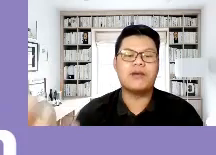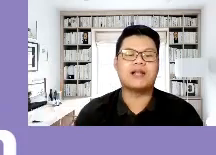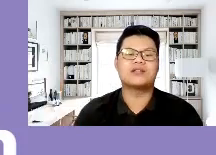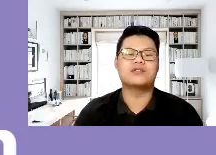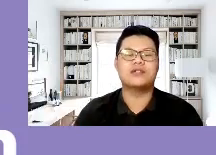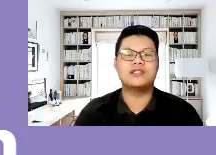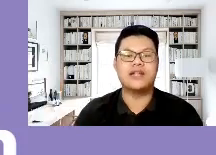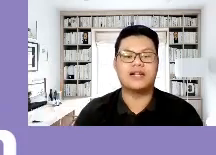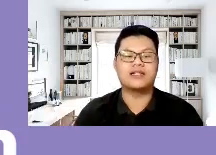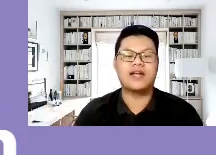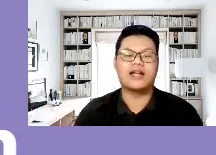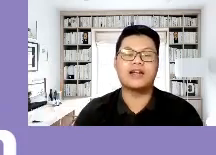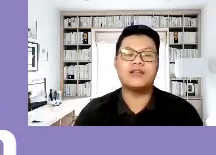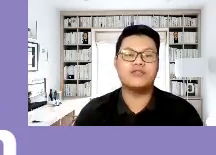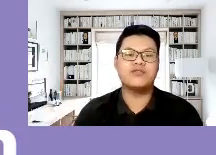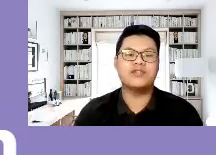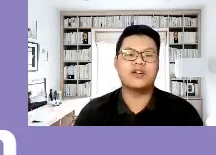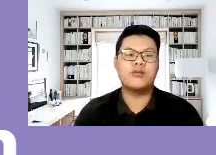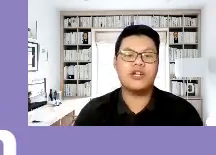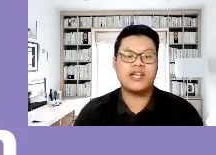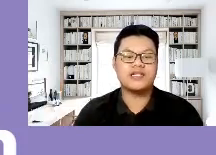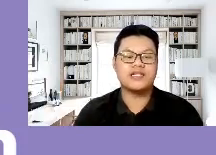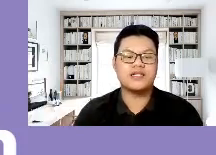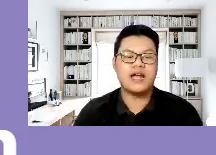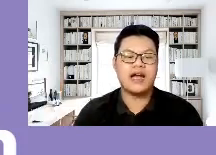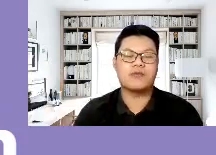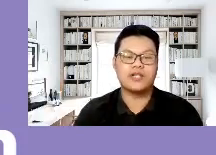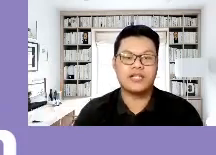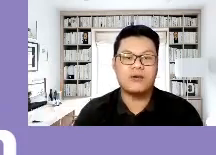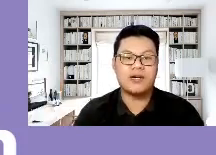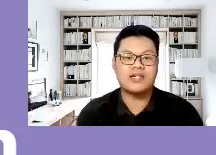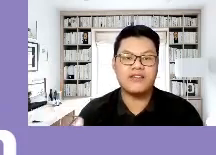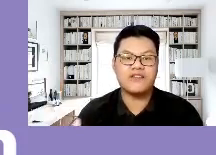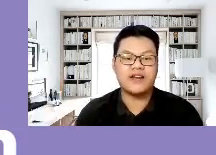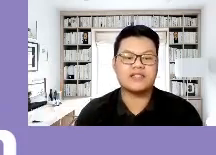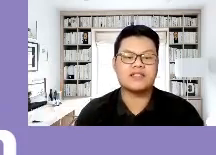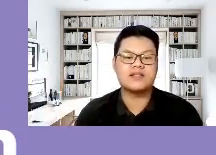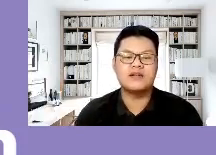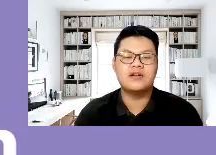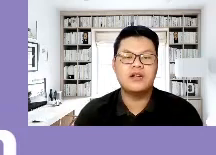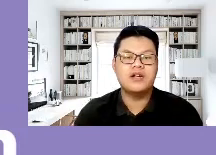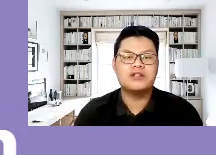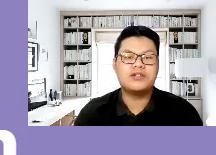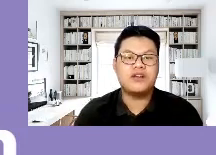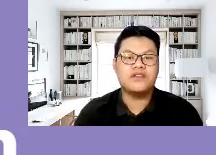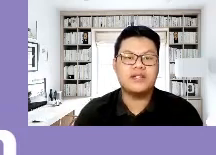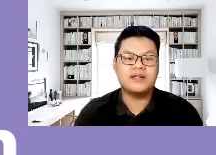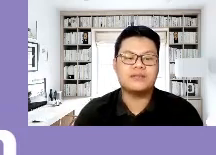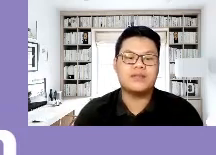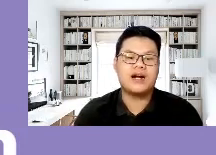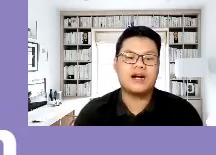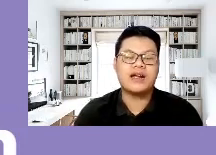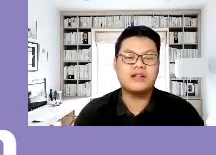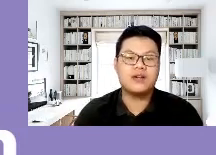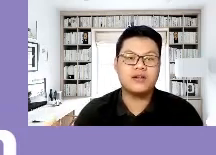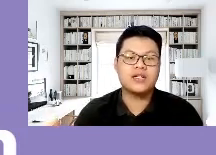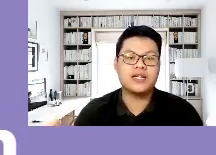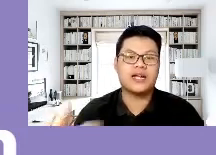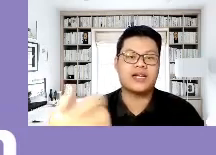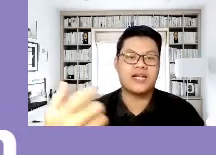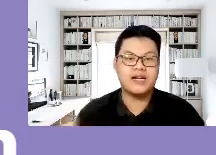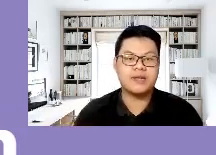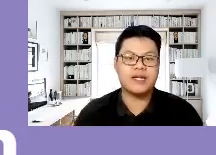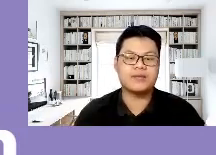some mobile tools that can remove the communications gap with our deaf friends. Two of them are